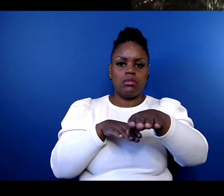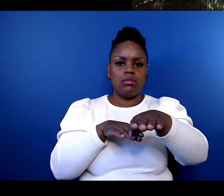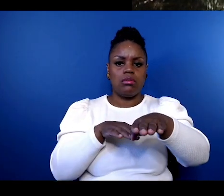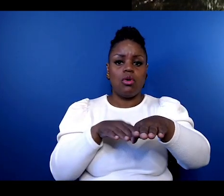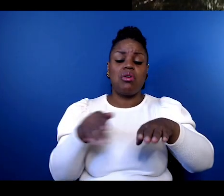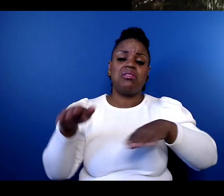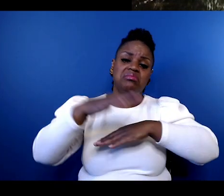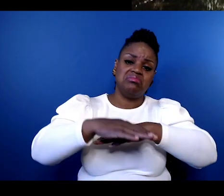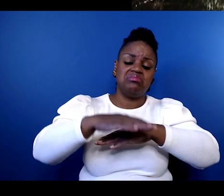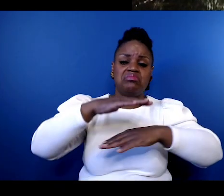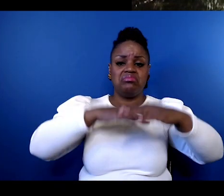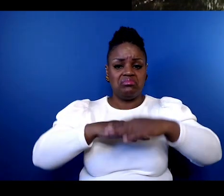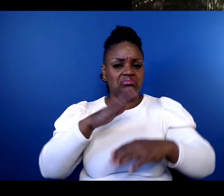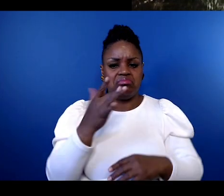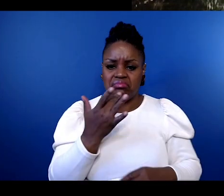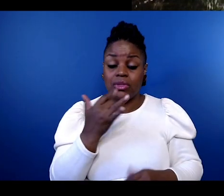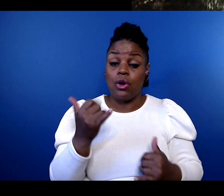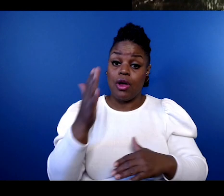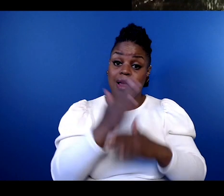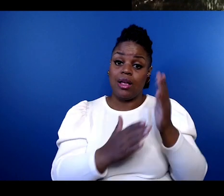Now we're going to clasp the hands together behind the back.